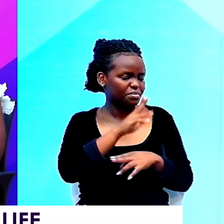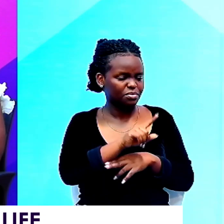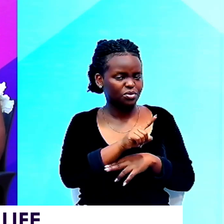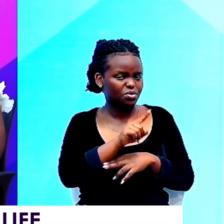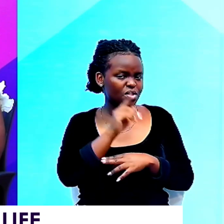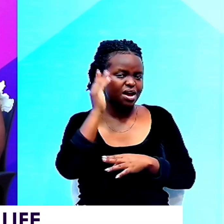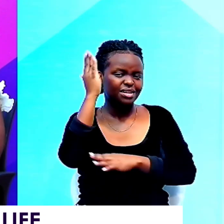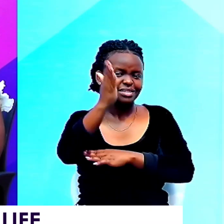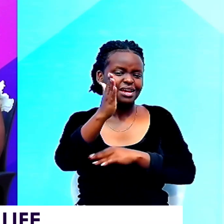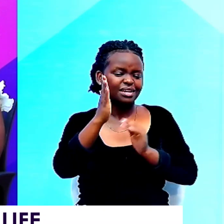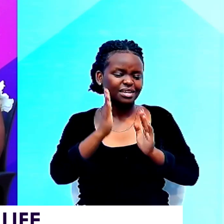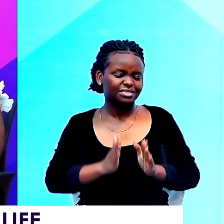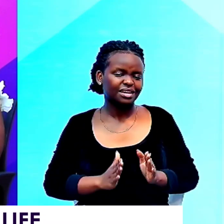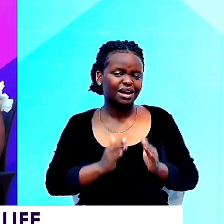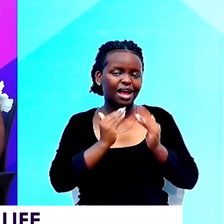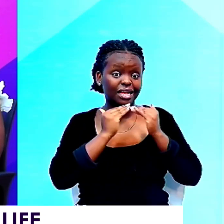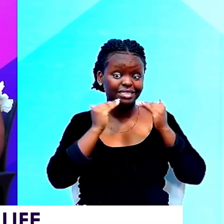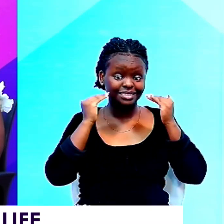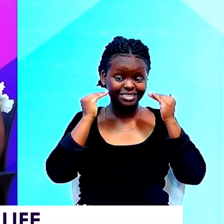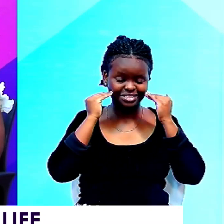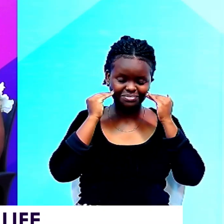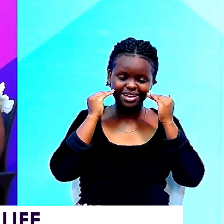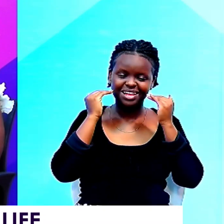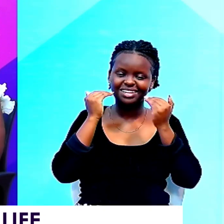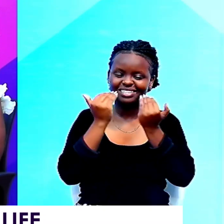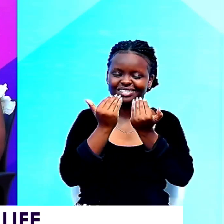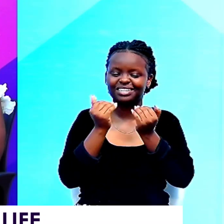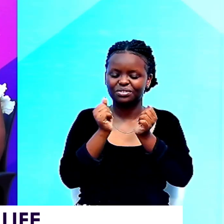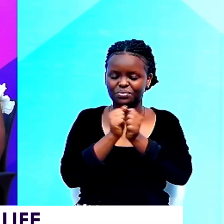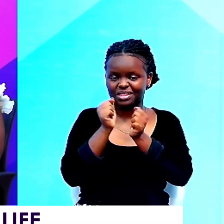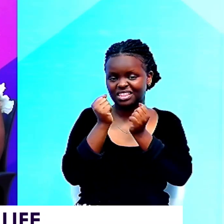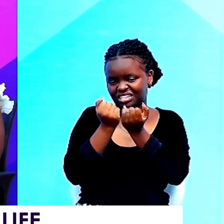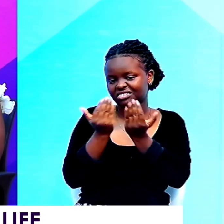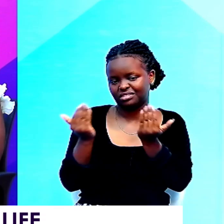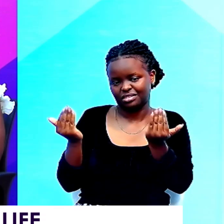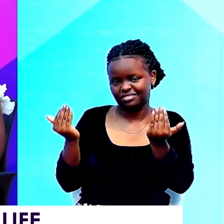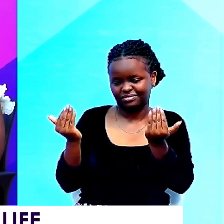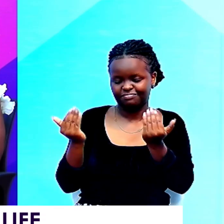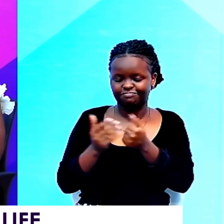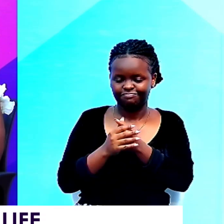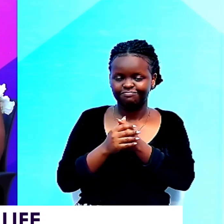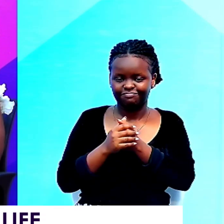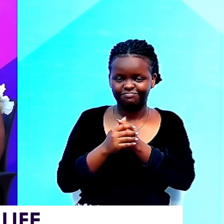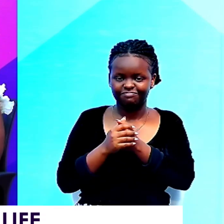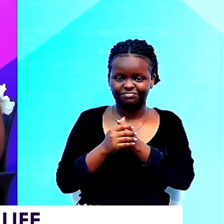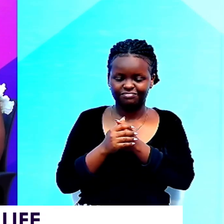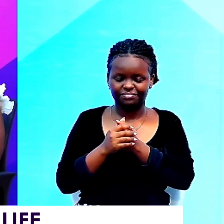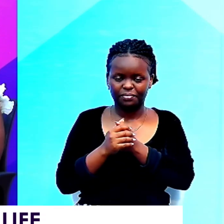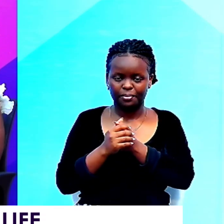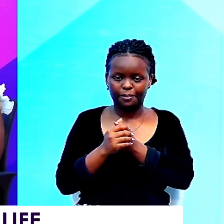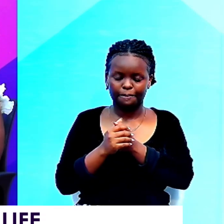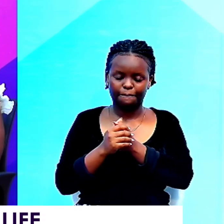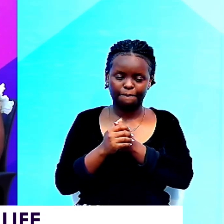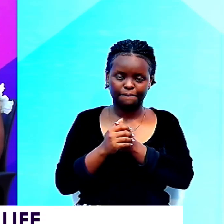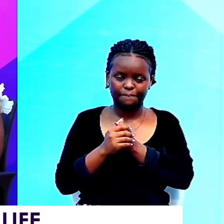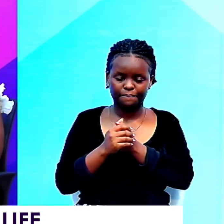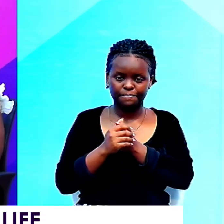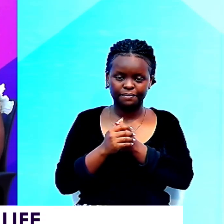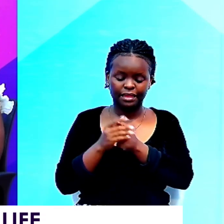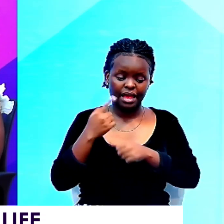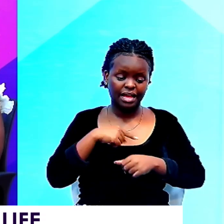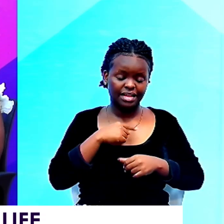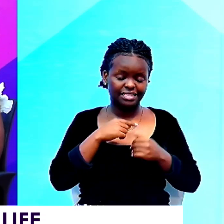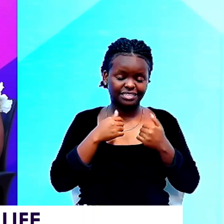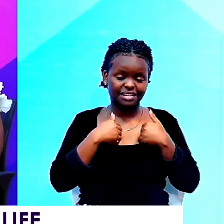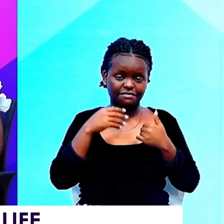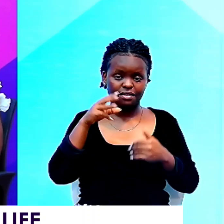Director Smile Atoto, right? Smile Natoto. Smile Natoto. Yes. Director. Yes. Okay. Yes. We are with